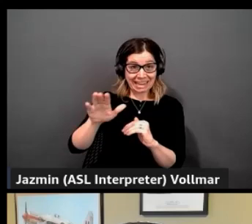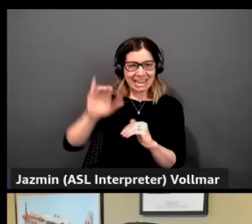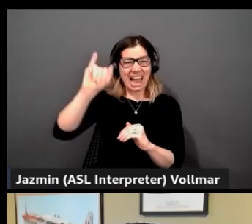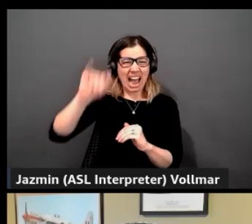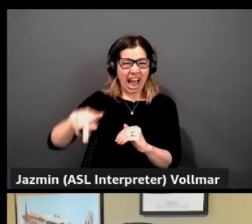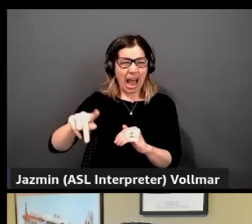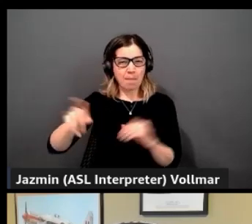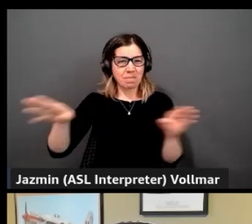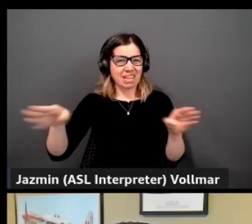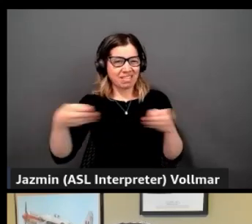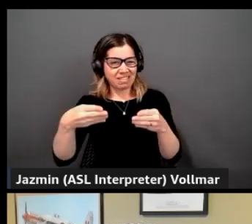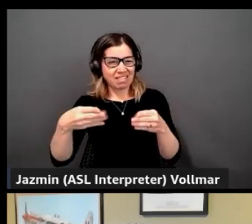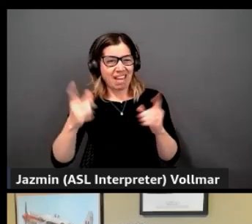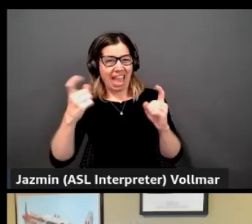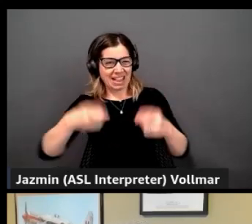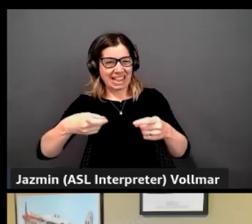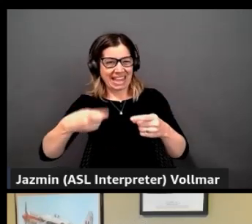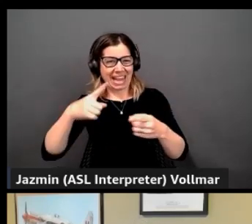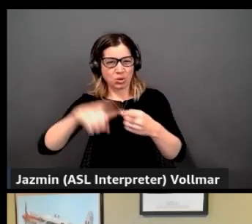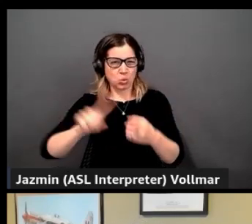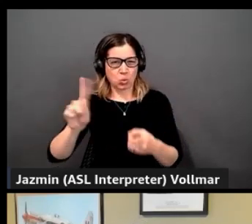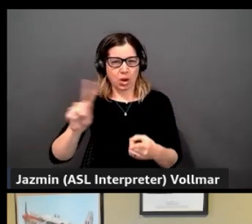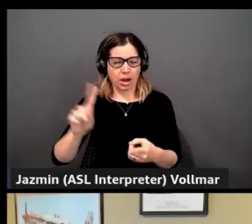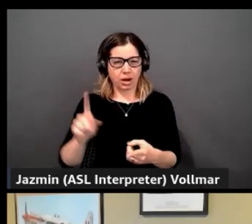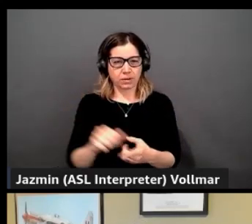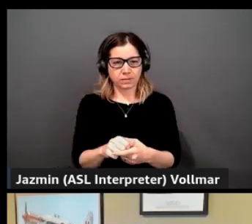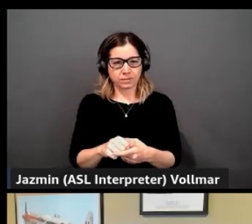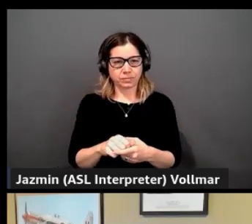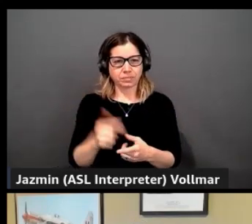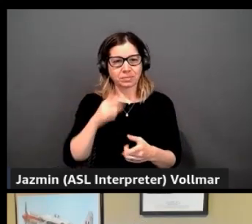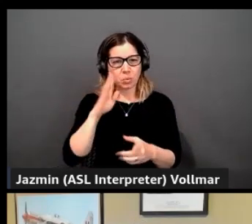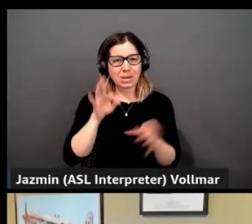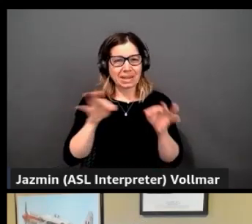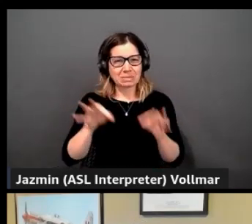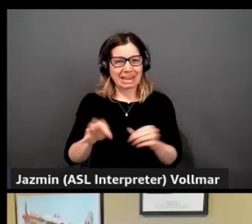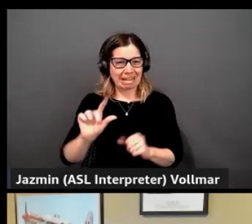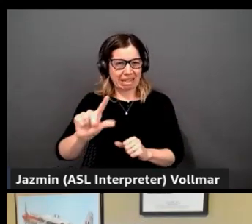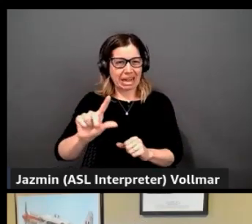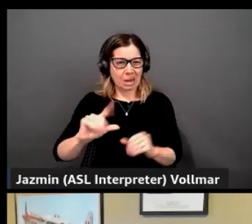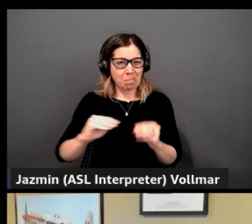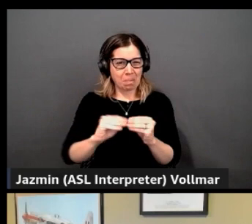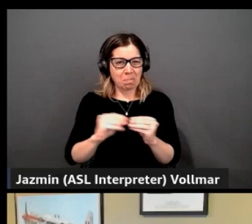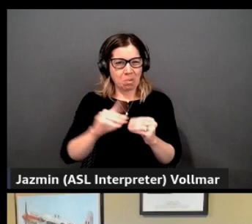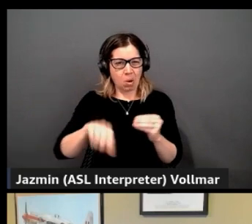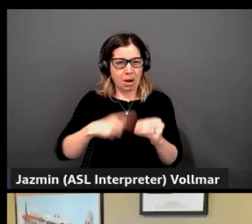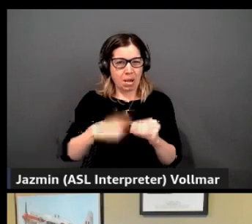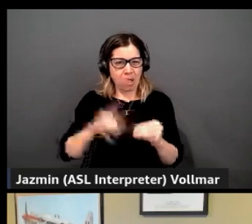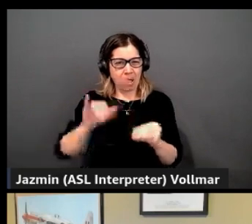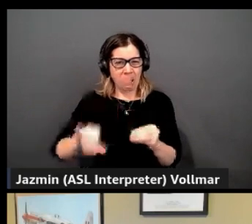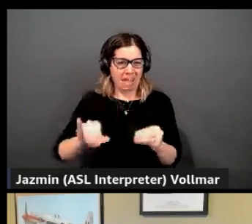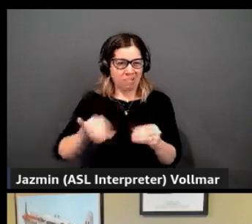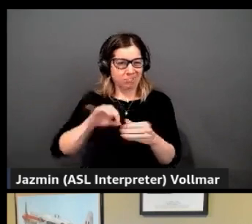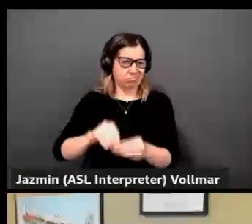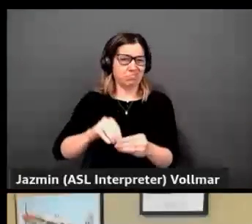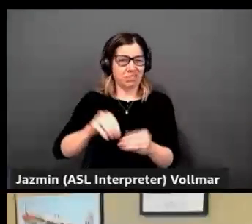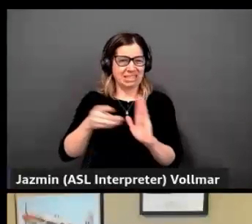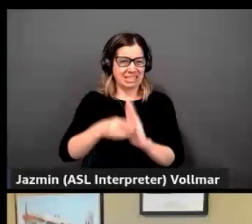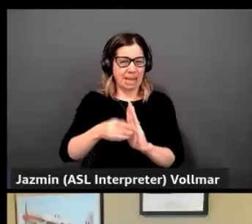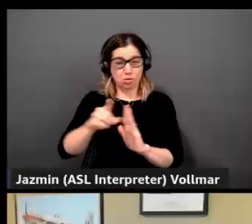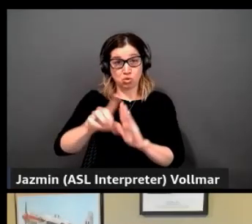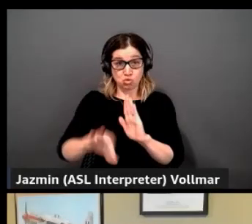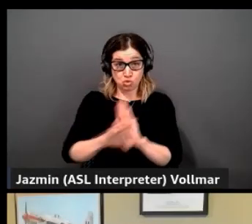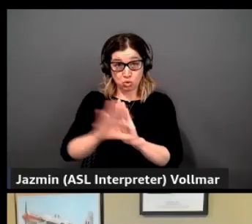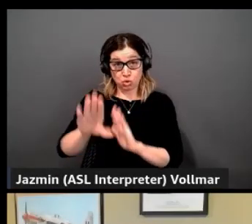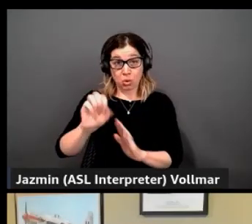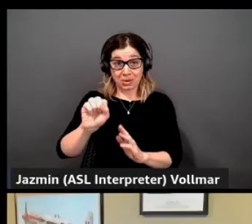to, right? And I'll explain a little bit more about that as we go through the demo. But you choose your scaling mode,